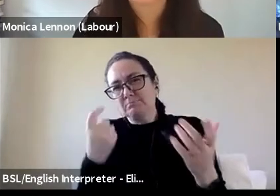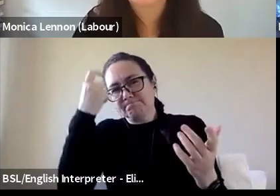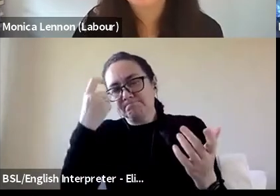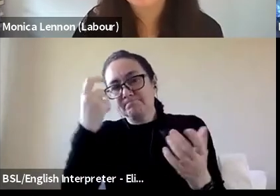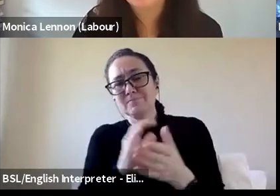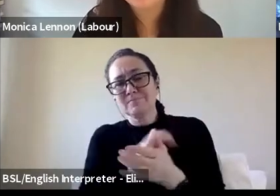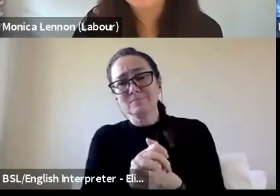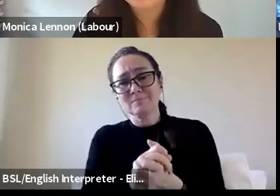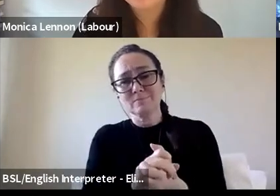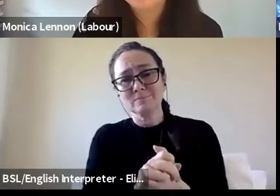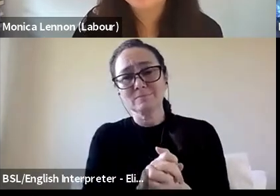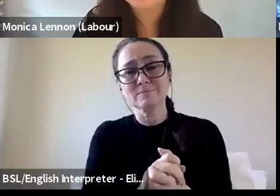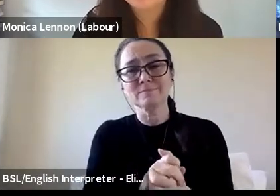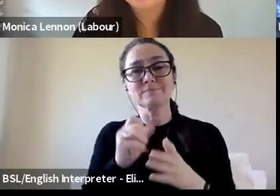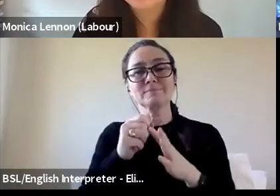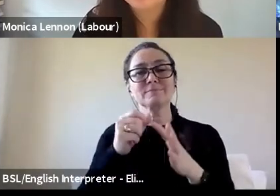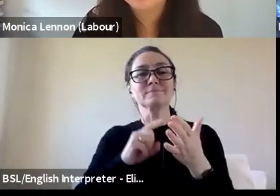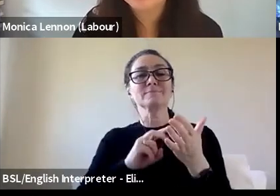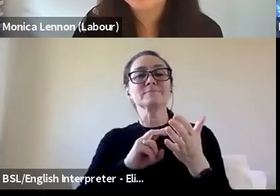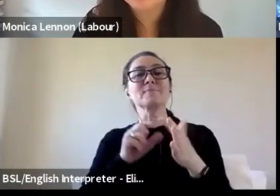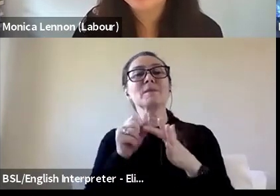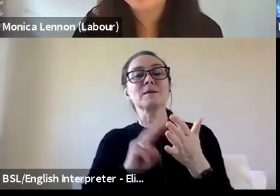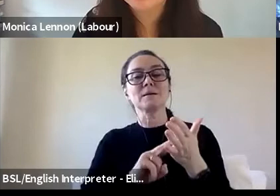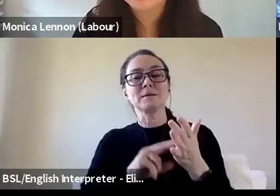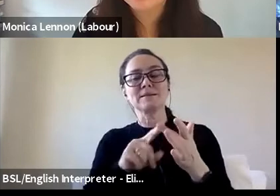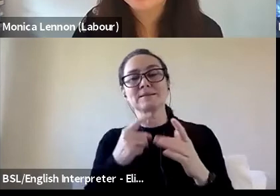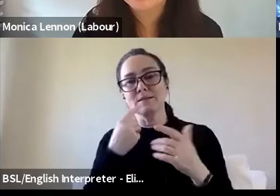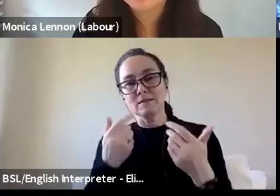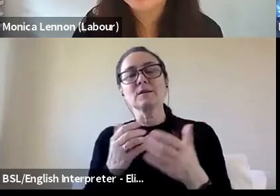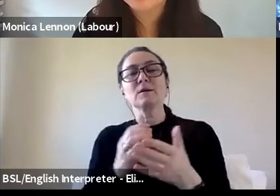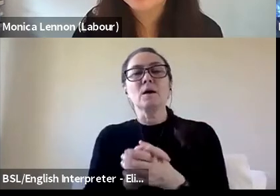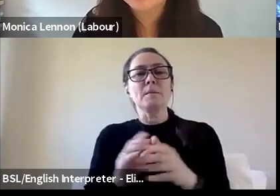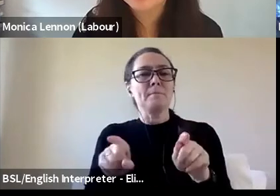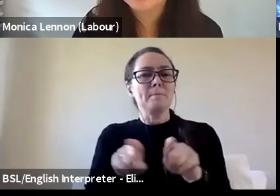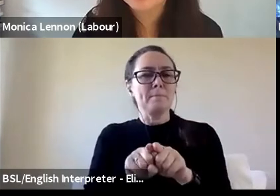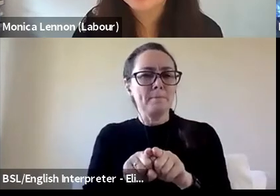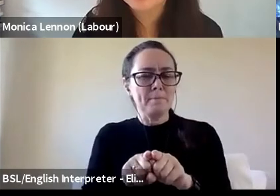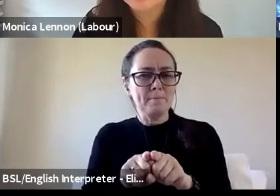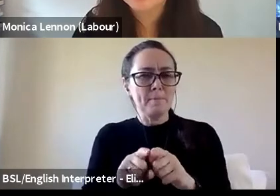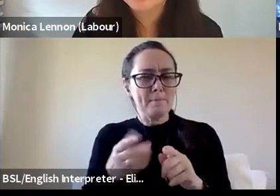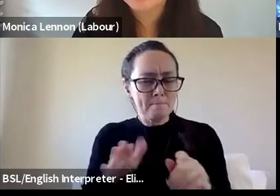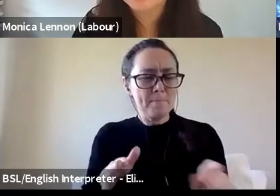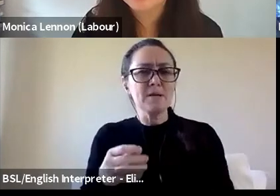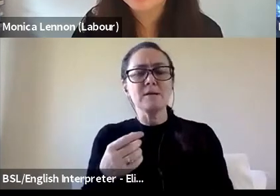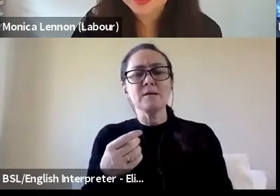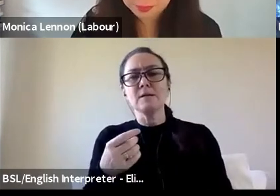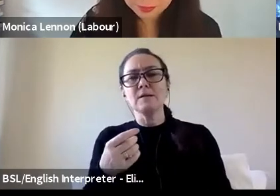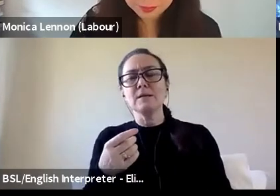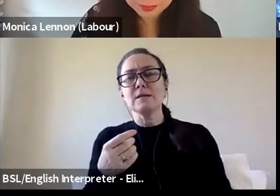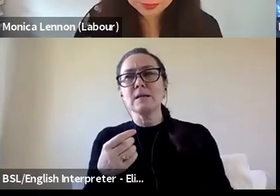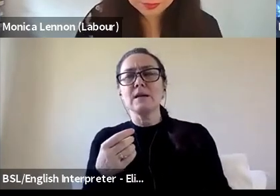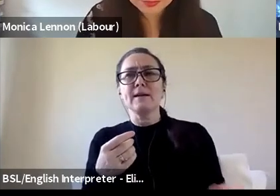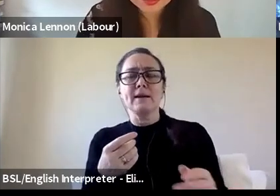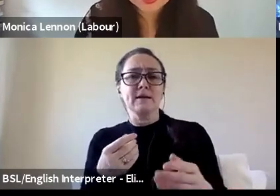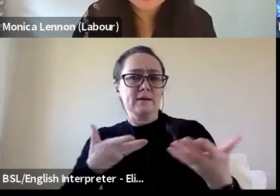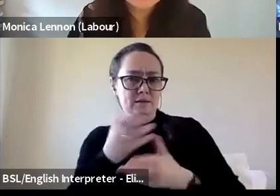because over to you. Here we've heard all sorts of calls, including nationalising